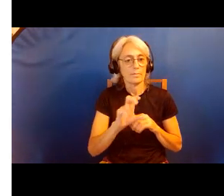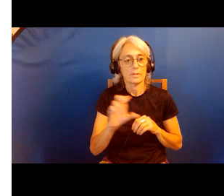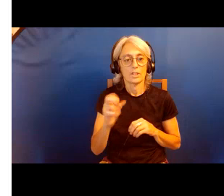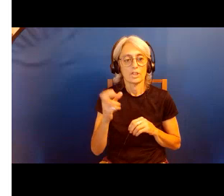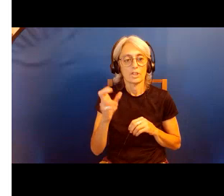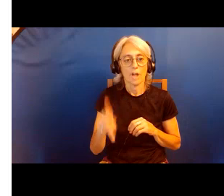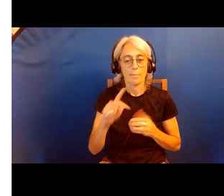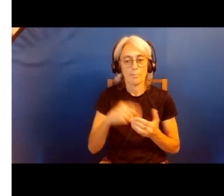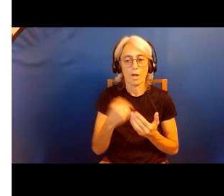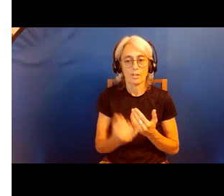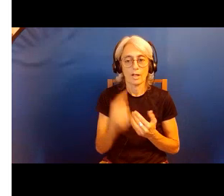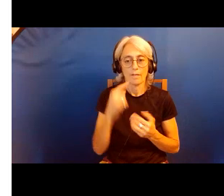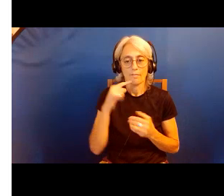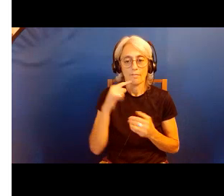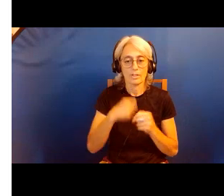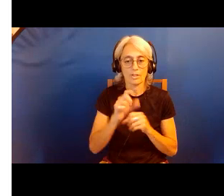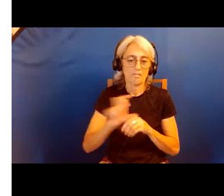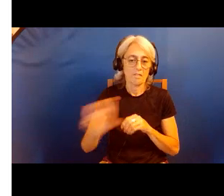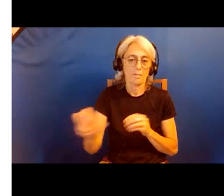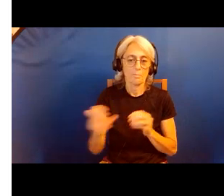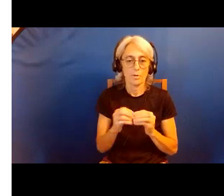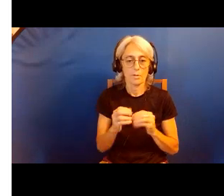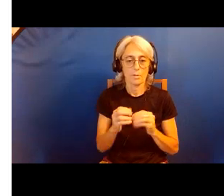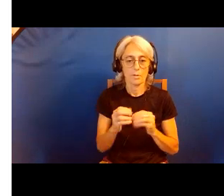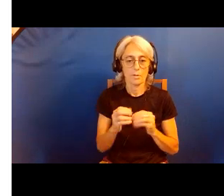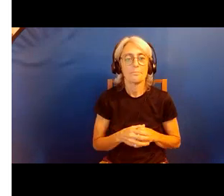year. Next slide, please.